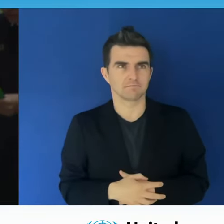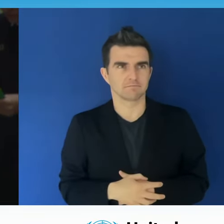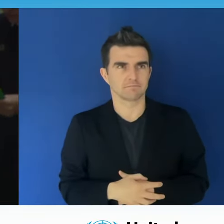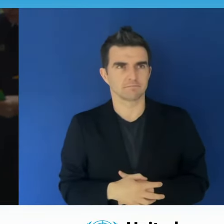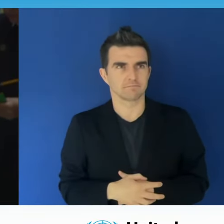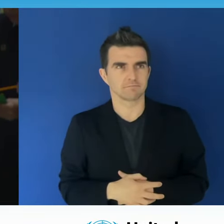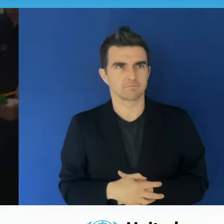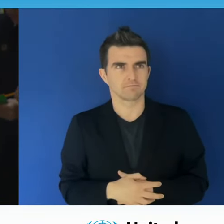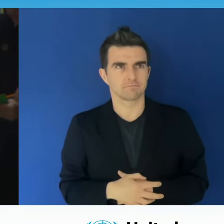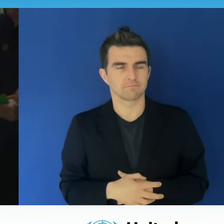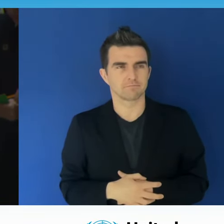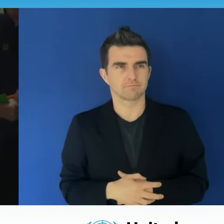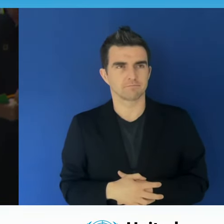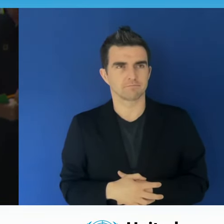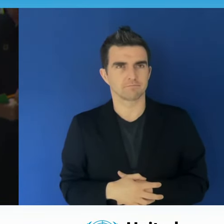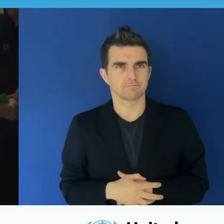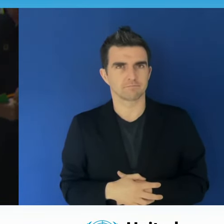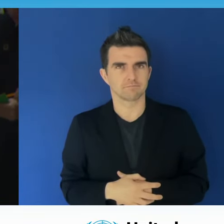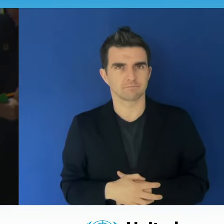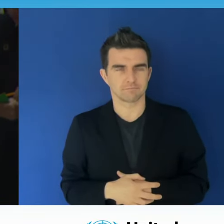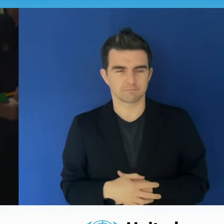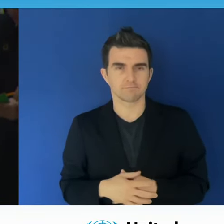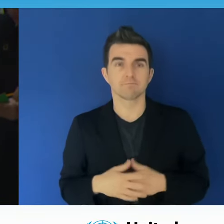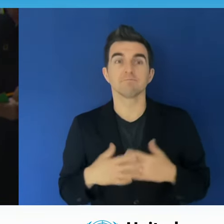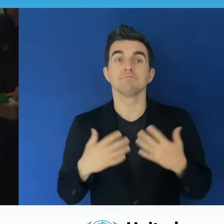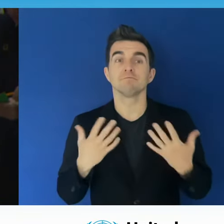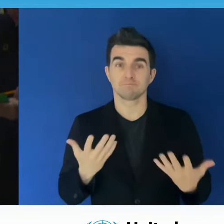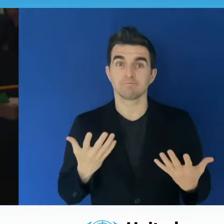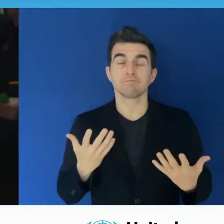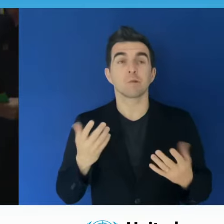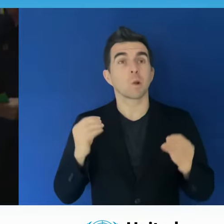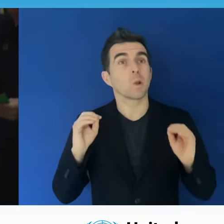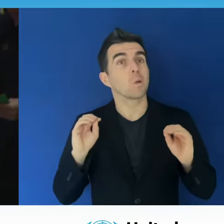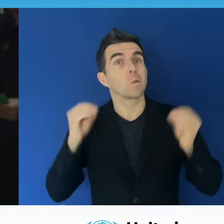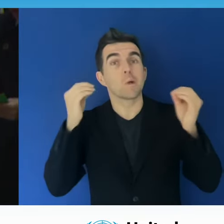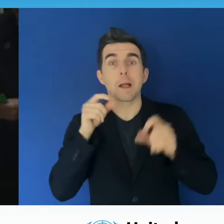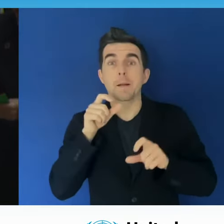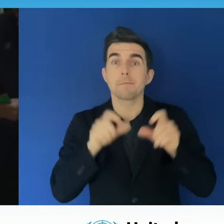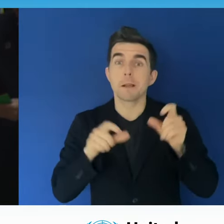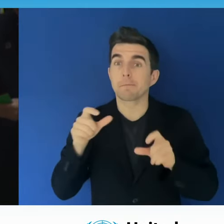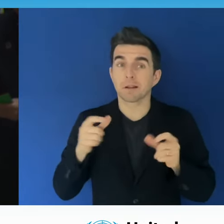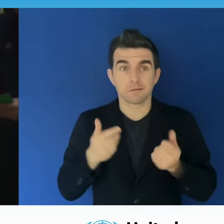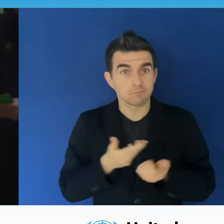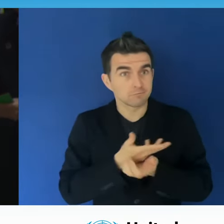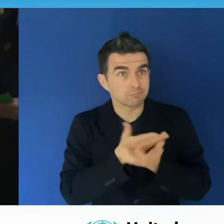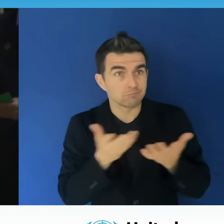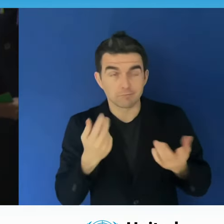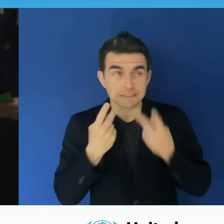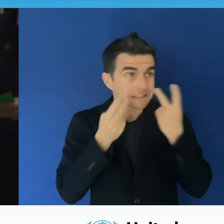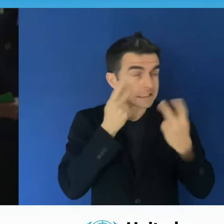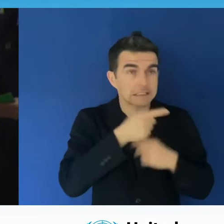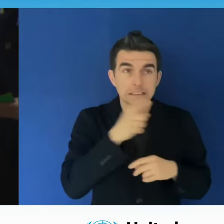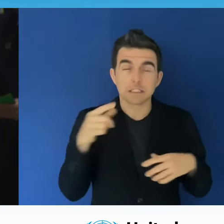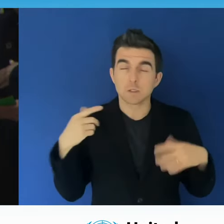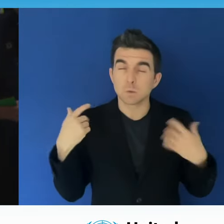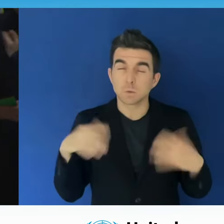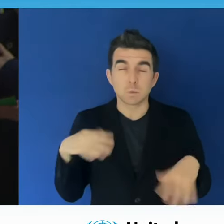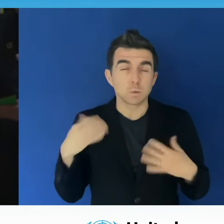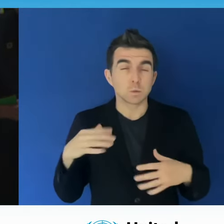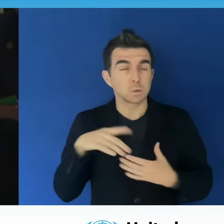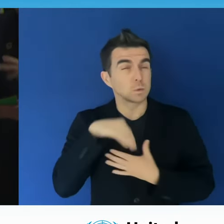experience, and innovative ideas are crucial to solving today's complex problems.